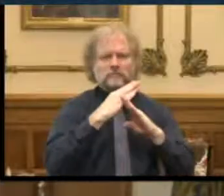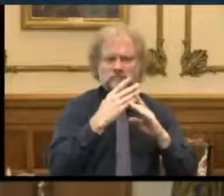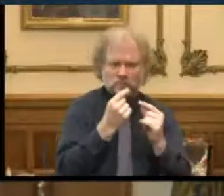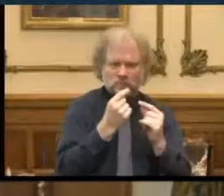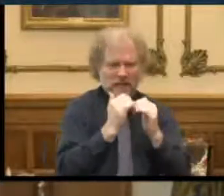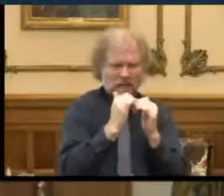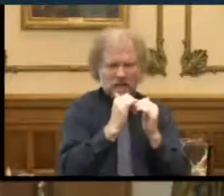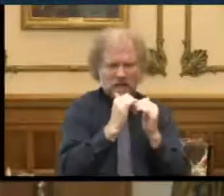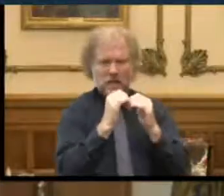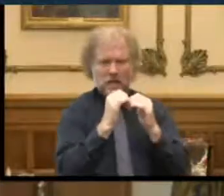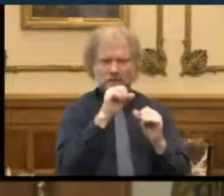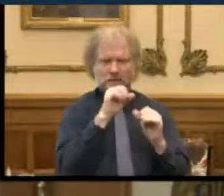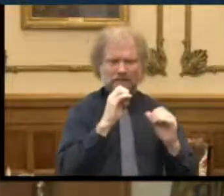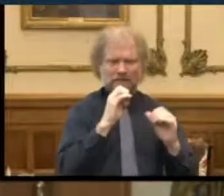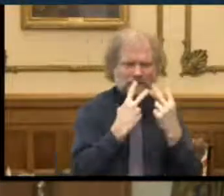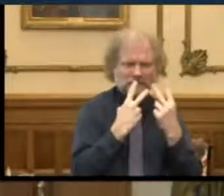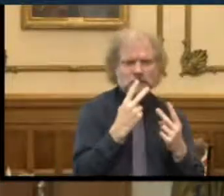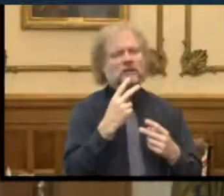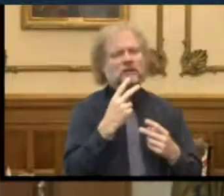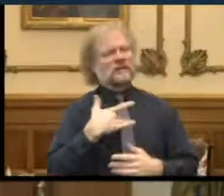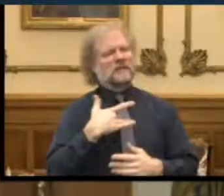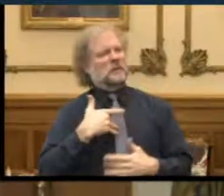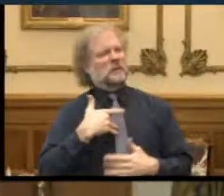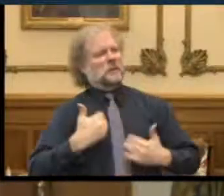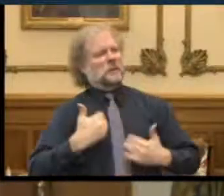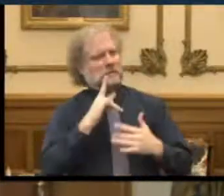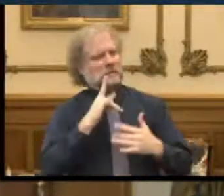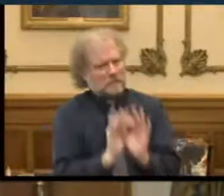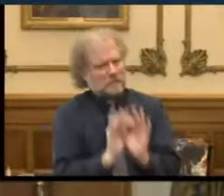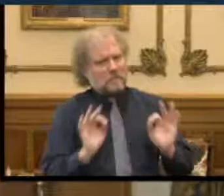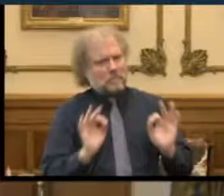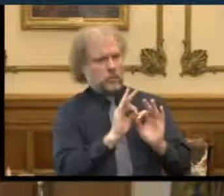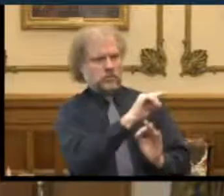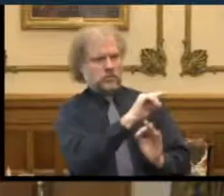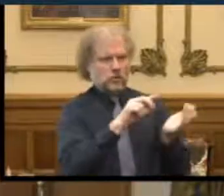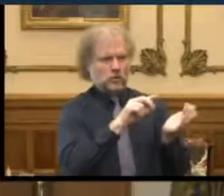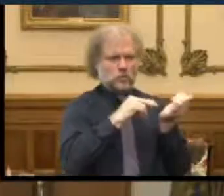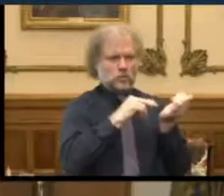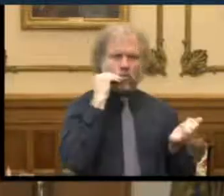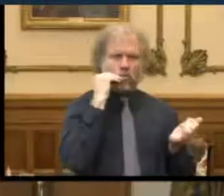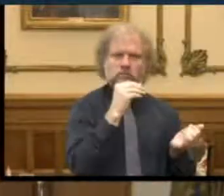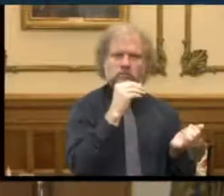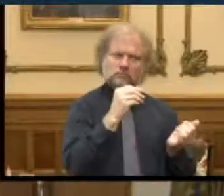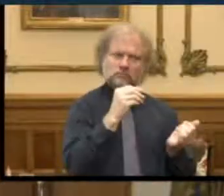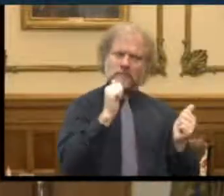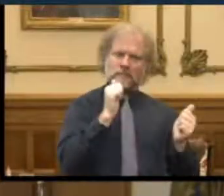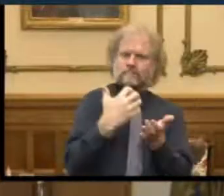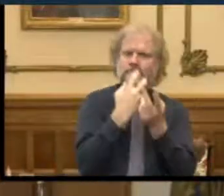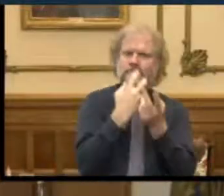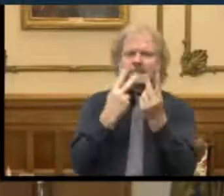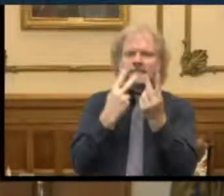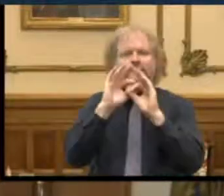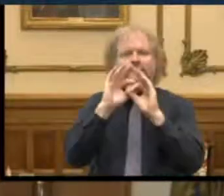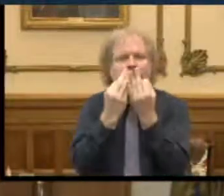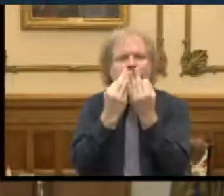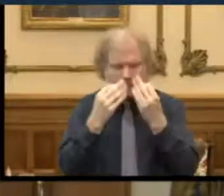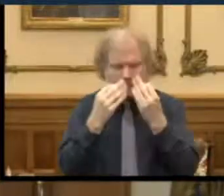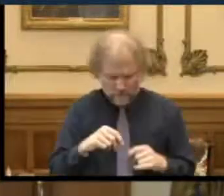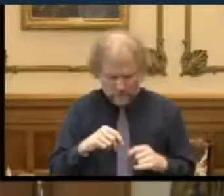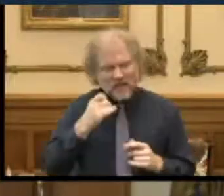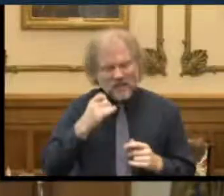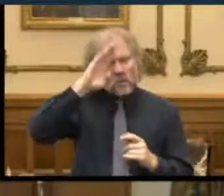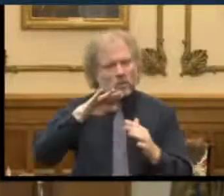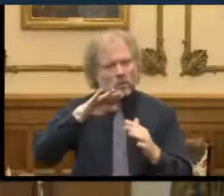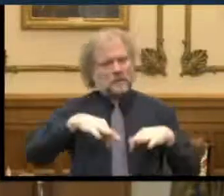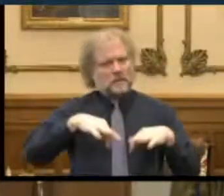how can you do it in a safe way, because we really felt it was very important that these people in the nursing homes have the opportunity to see their families, and we also knew it was really